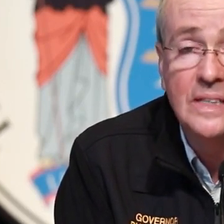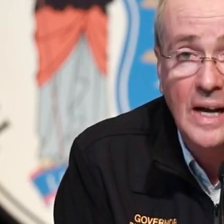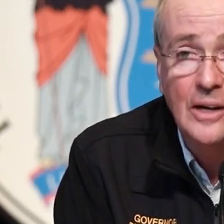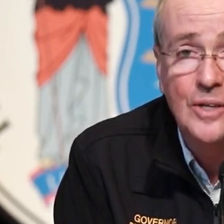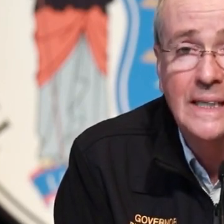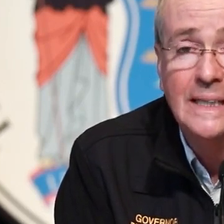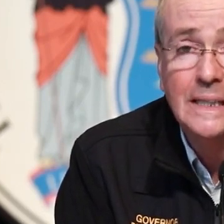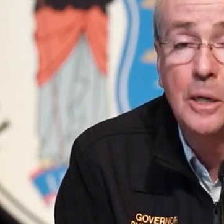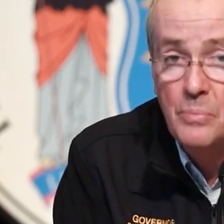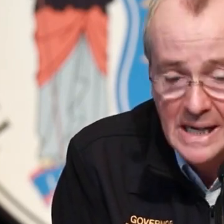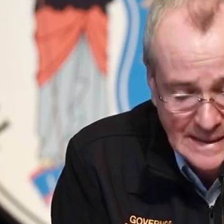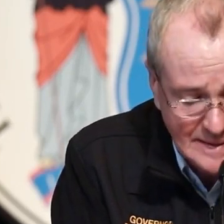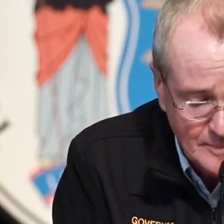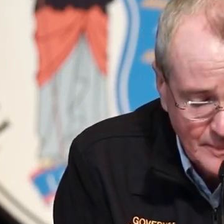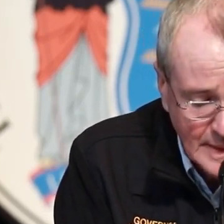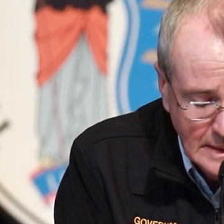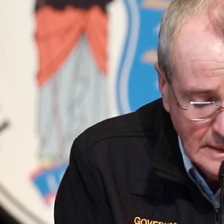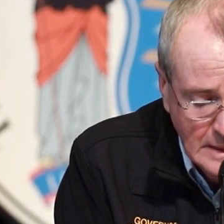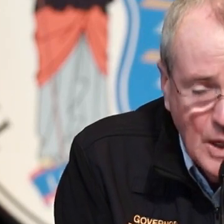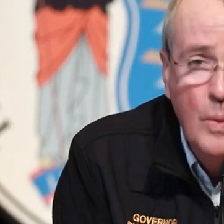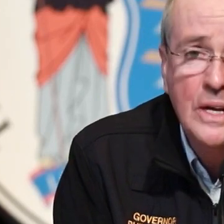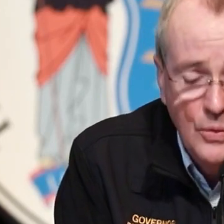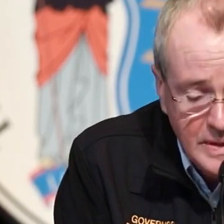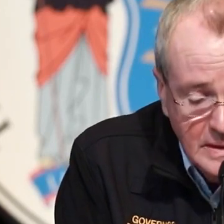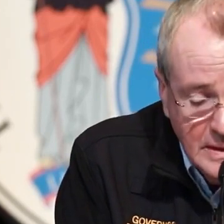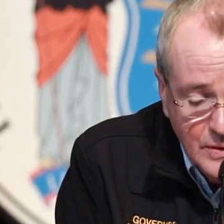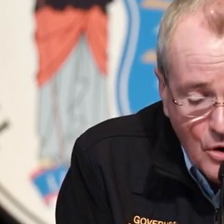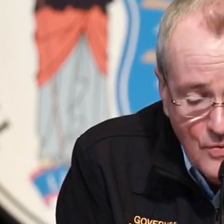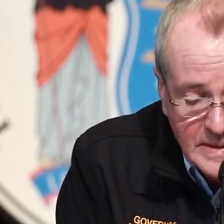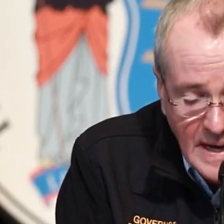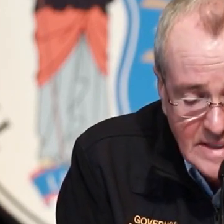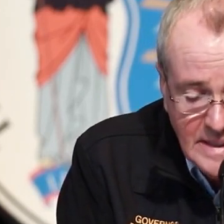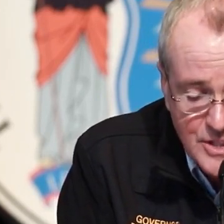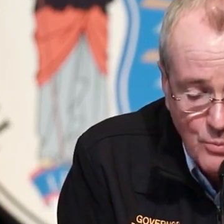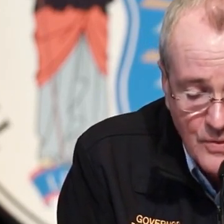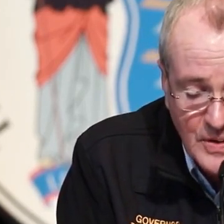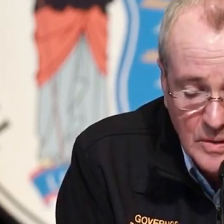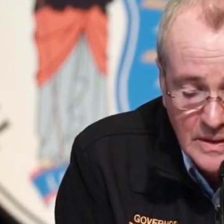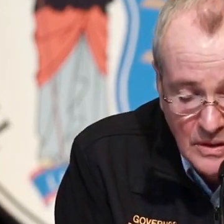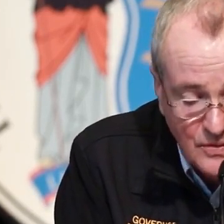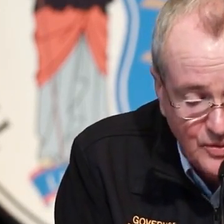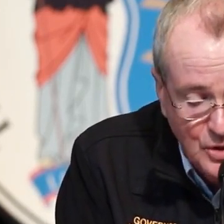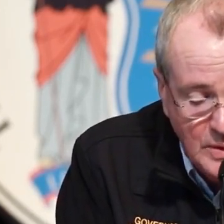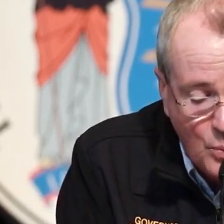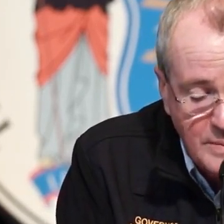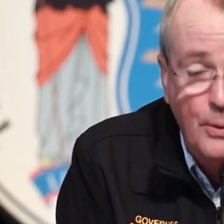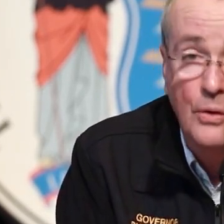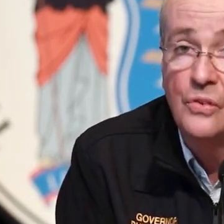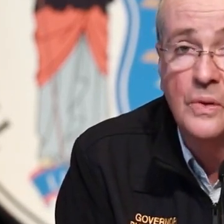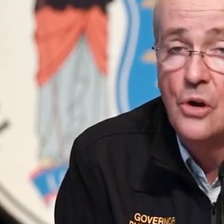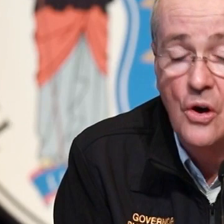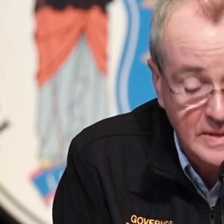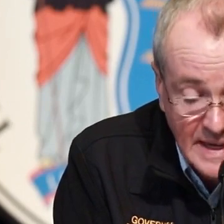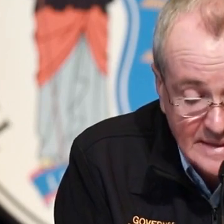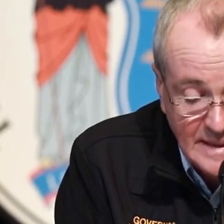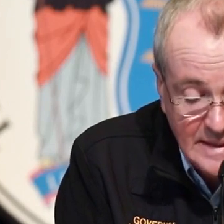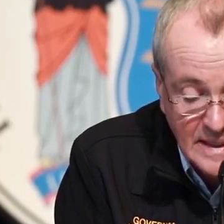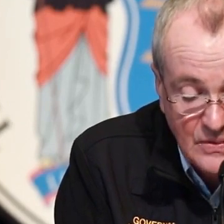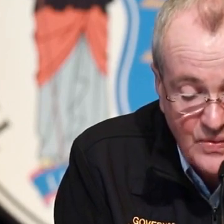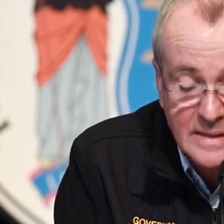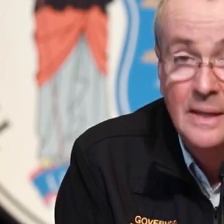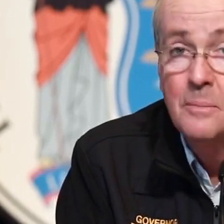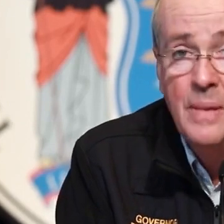their entirety combined. We know that the COVID-19 is more virulent than the flu, and one person with